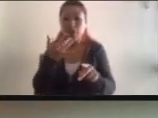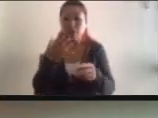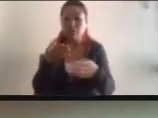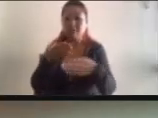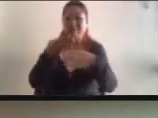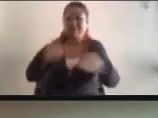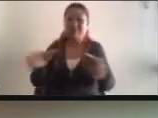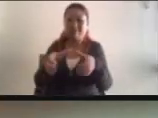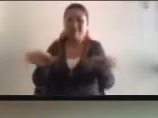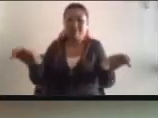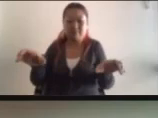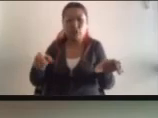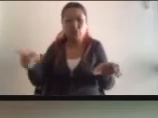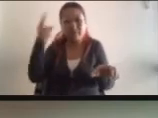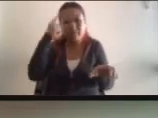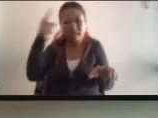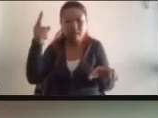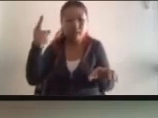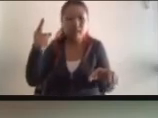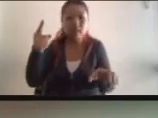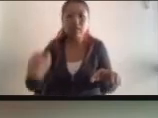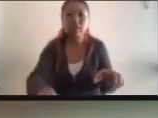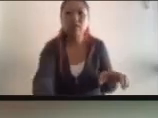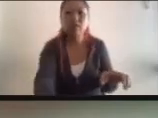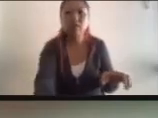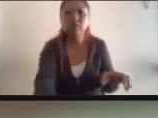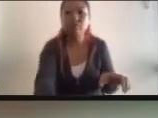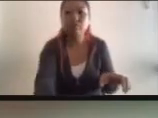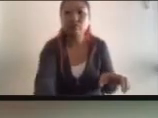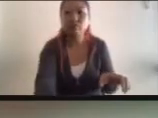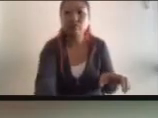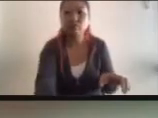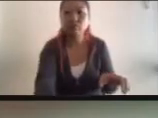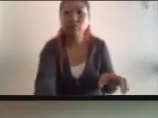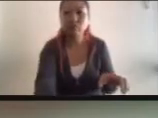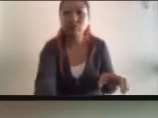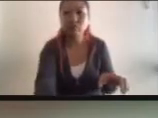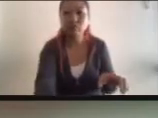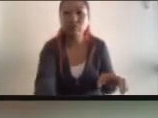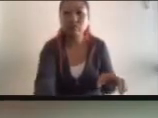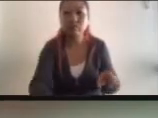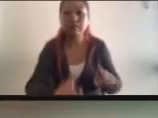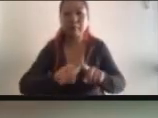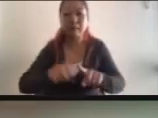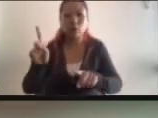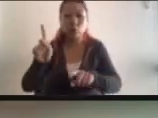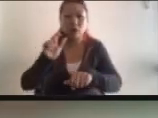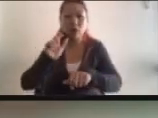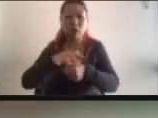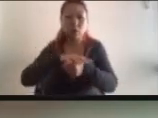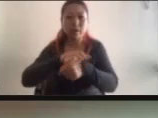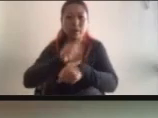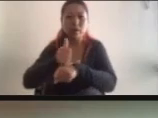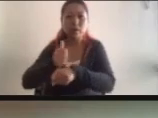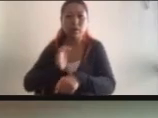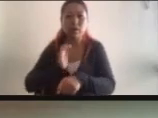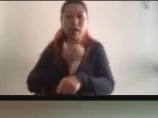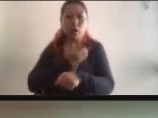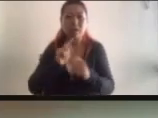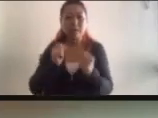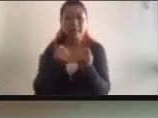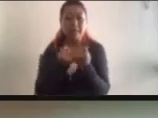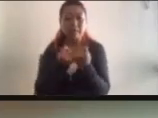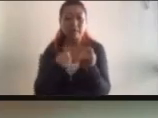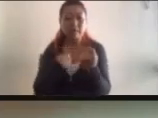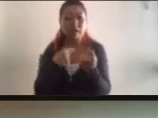those divisions would be by portions of the country. On our team, I'm not going to lie, we have